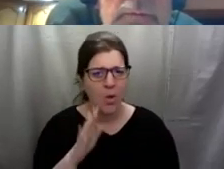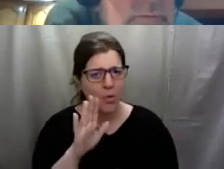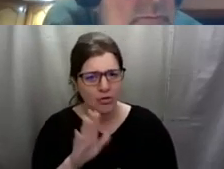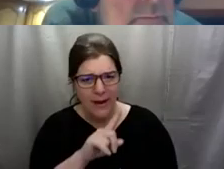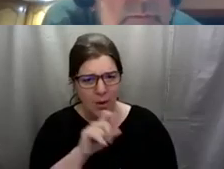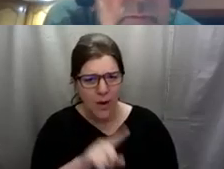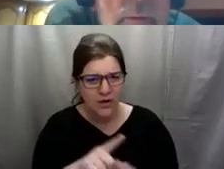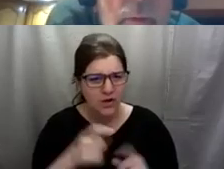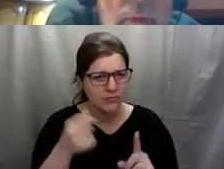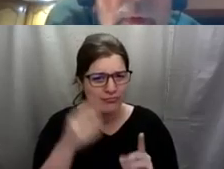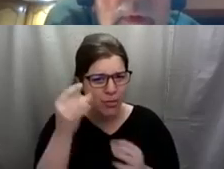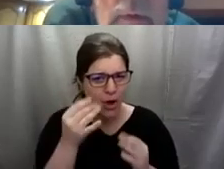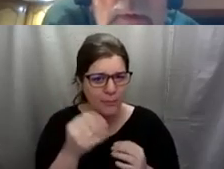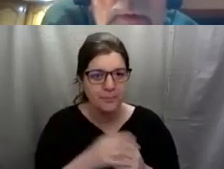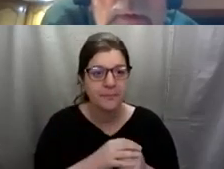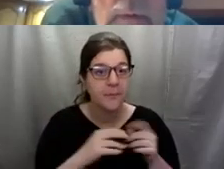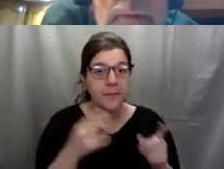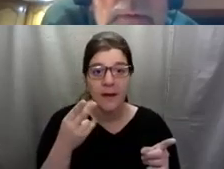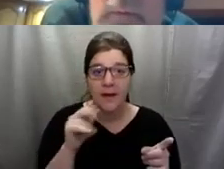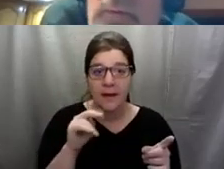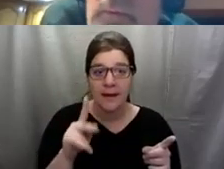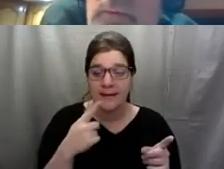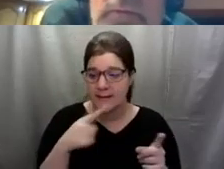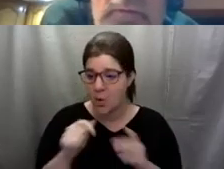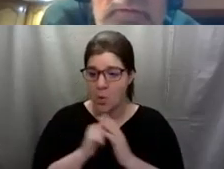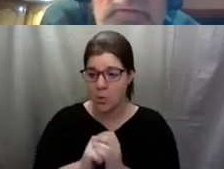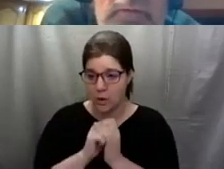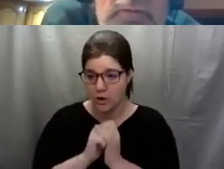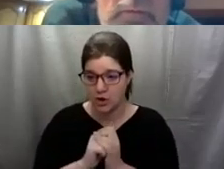quick, I'm looking at the chat. Worship begins tomorrow at 10 a.m.